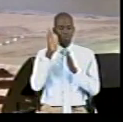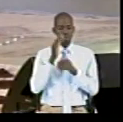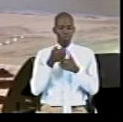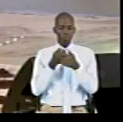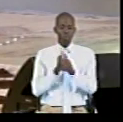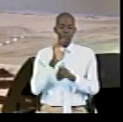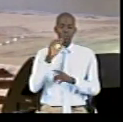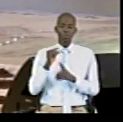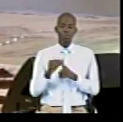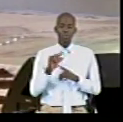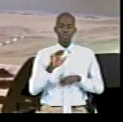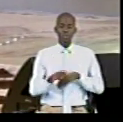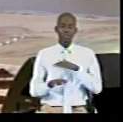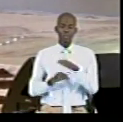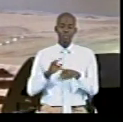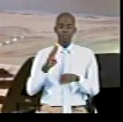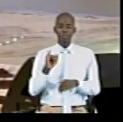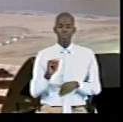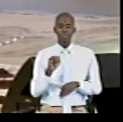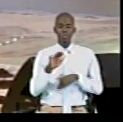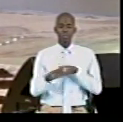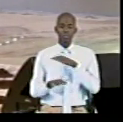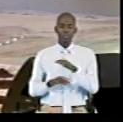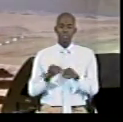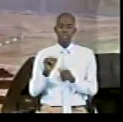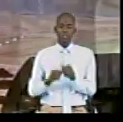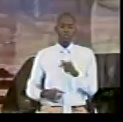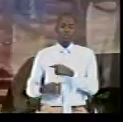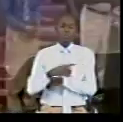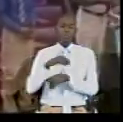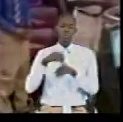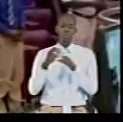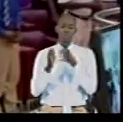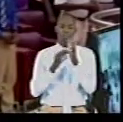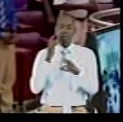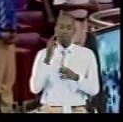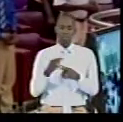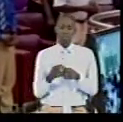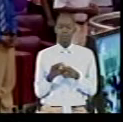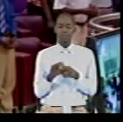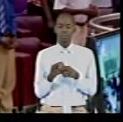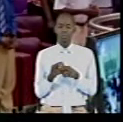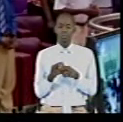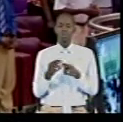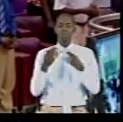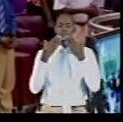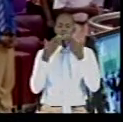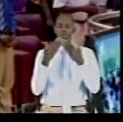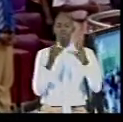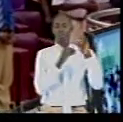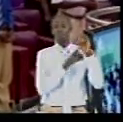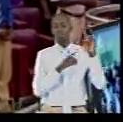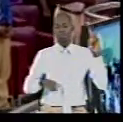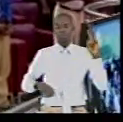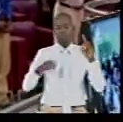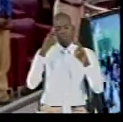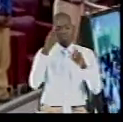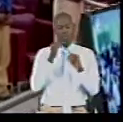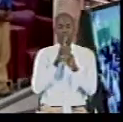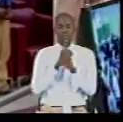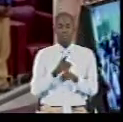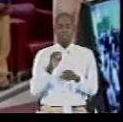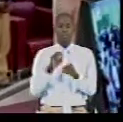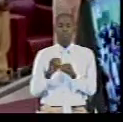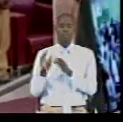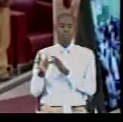step, day after day, in Jesus' name. Thank you, Lord, for the answer. In